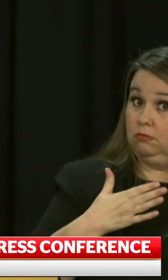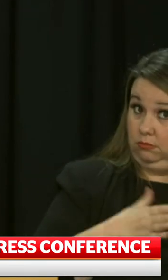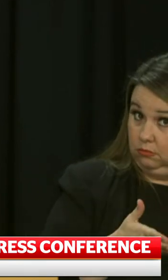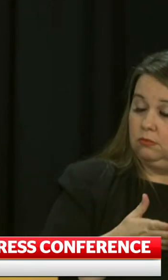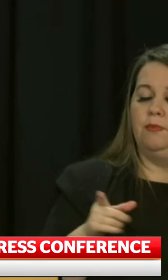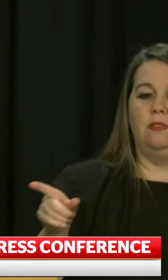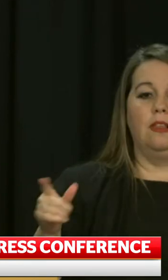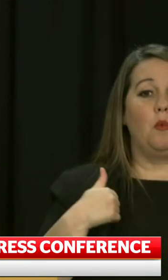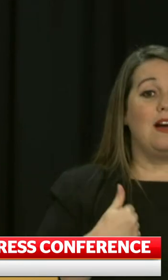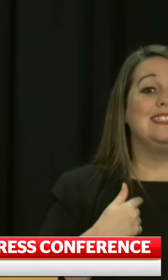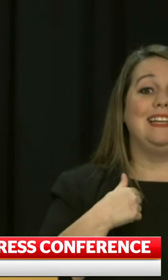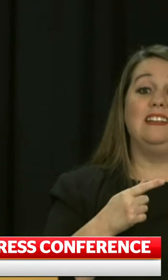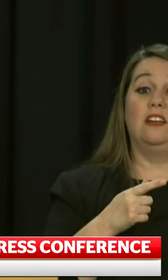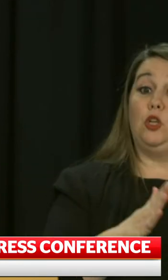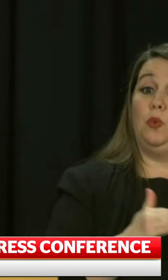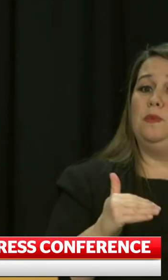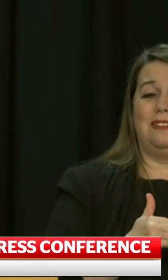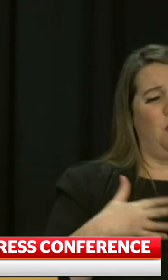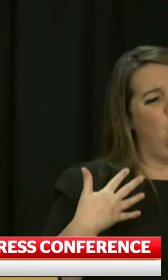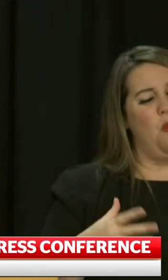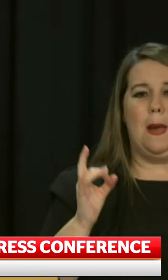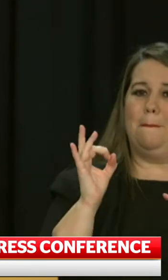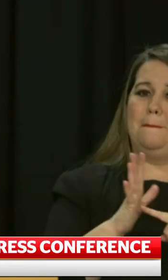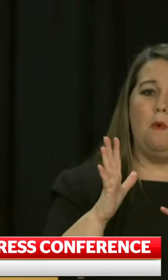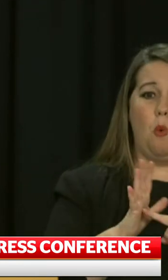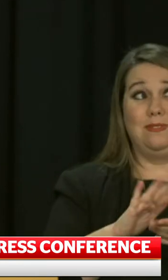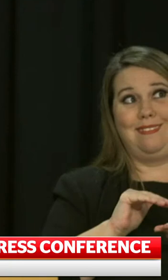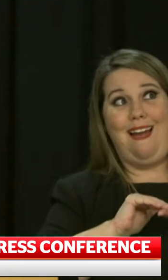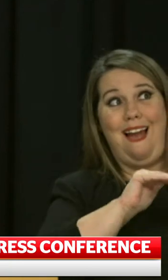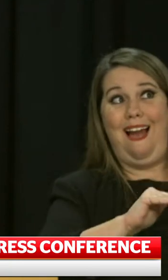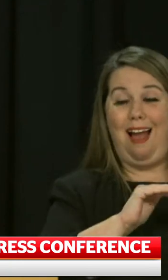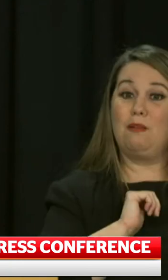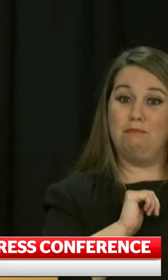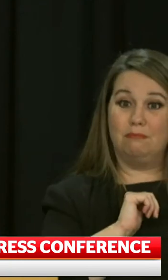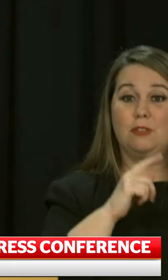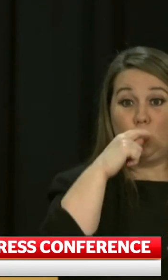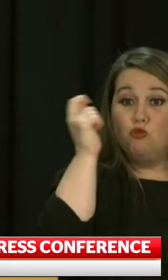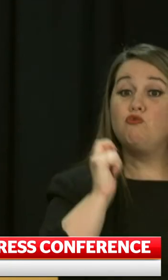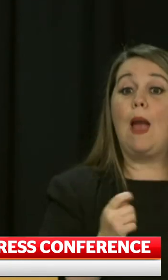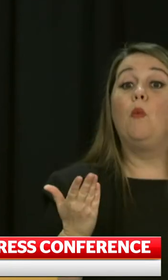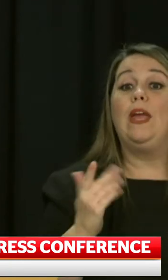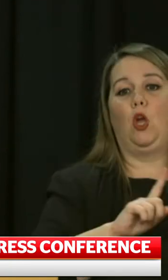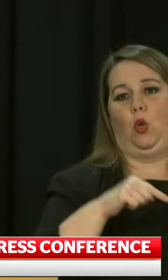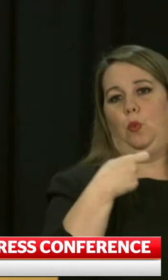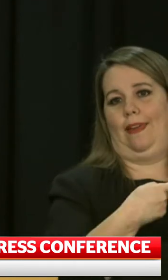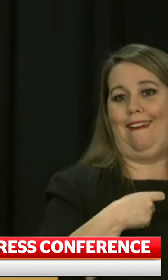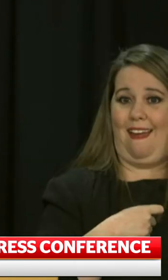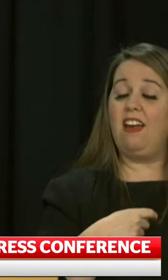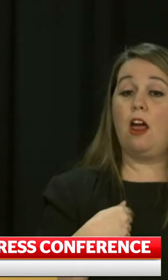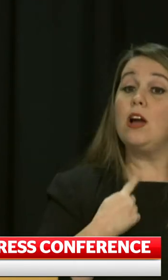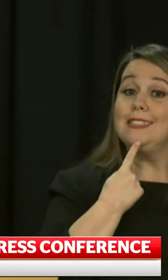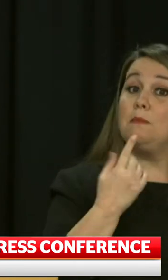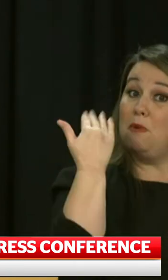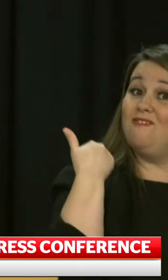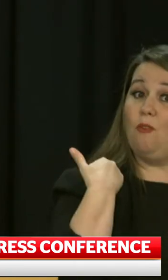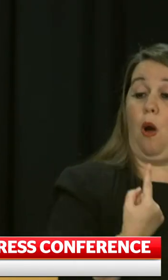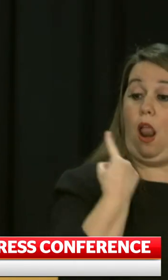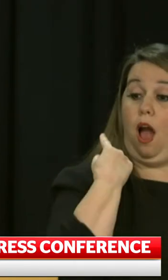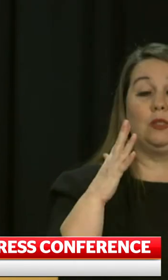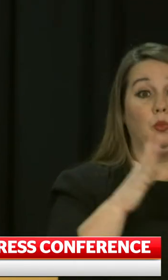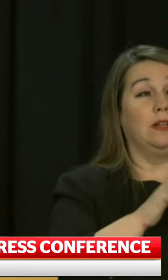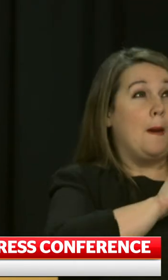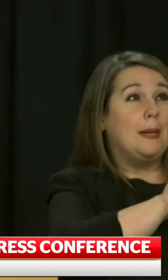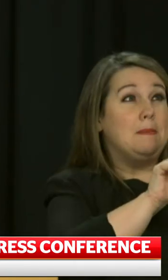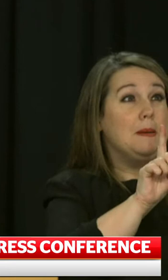important supportive role in the UK. And as I indicated, I had the opportunity to meet our troops who are doing their bit based in the